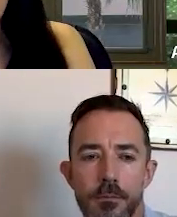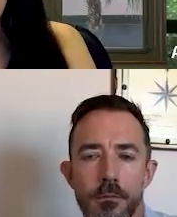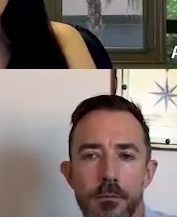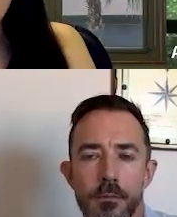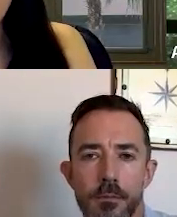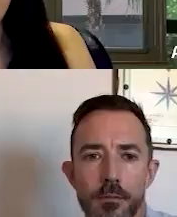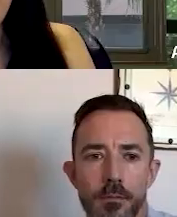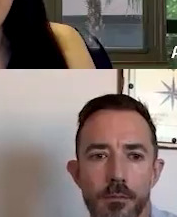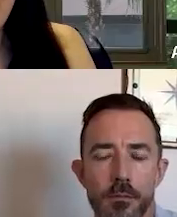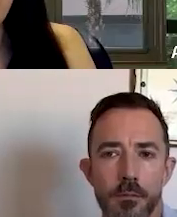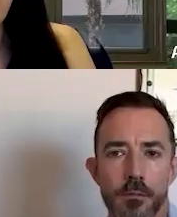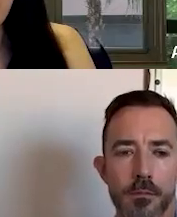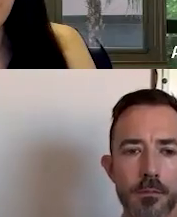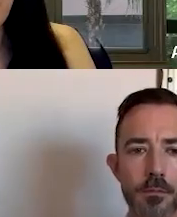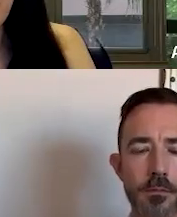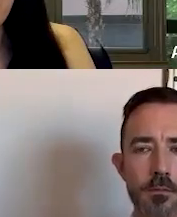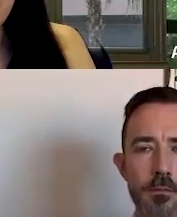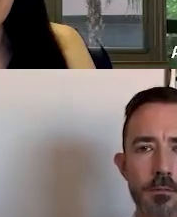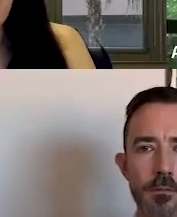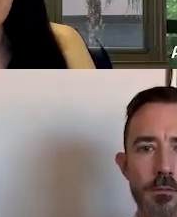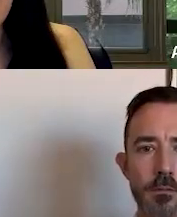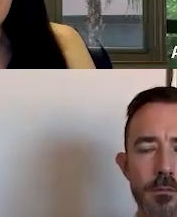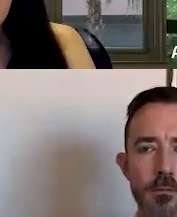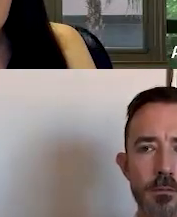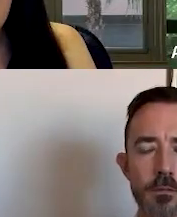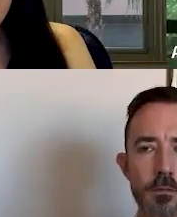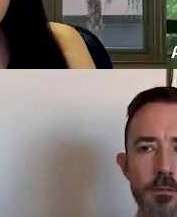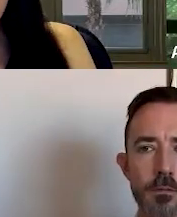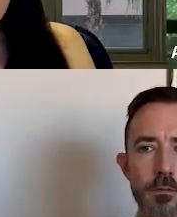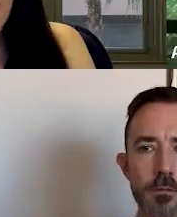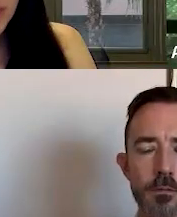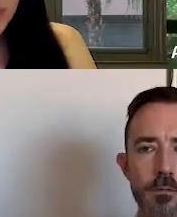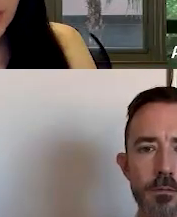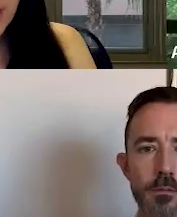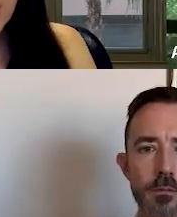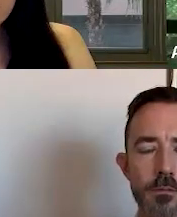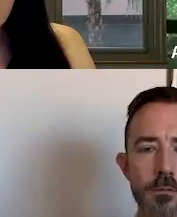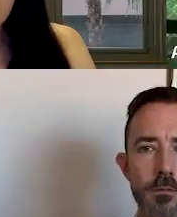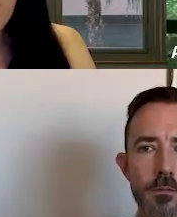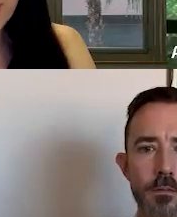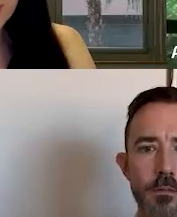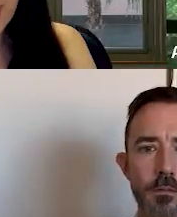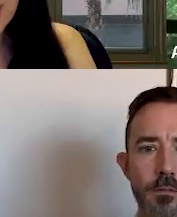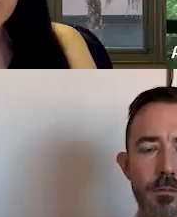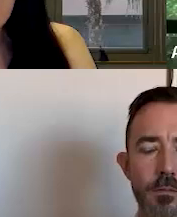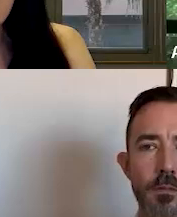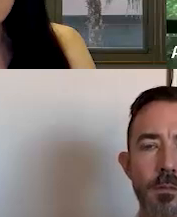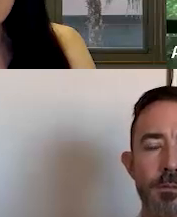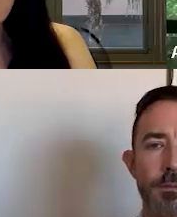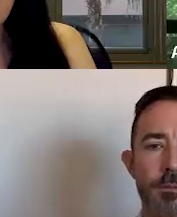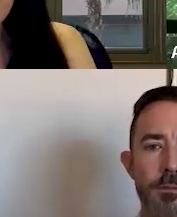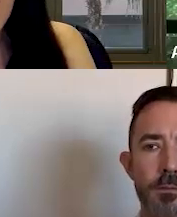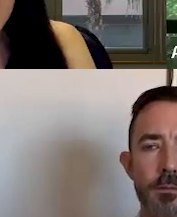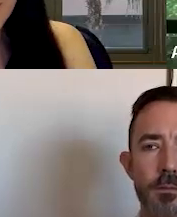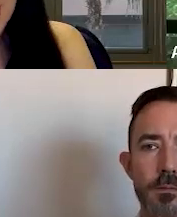complexity of that question, right? I appreciate that. If others want to answer that as well, that's great. I